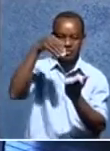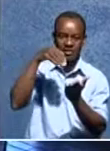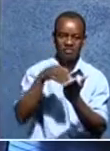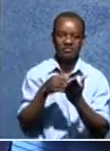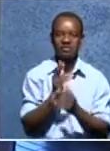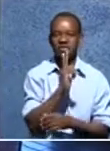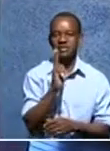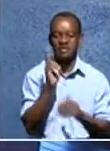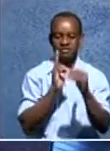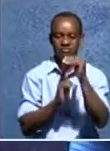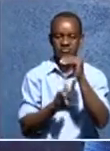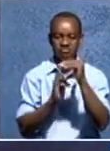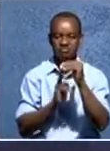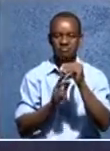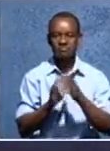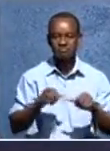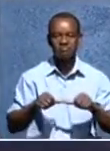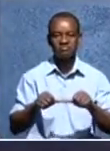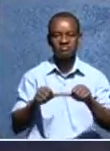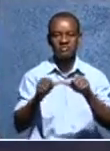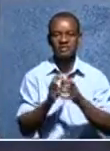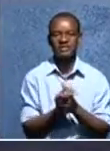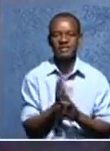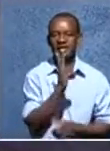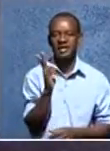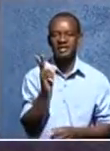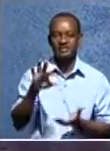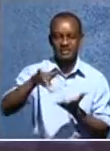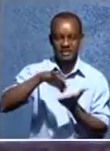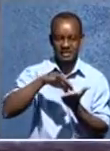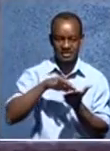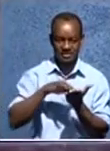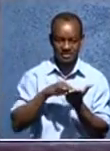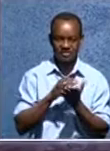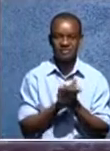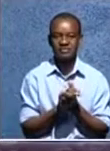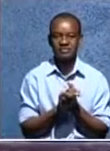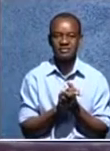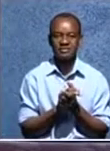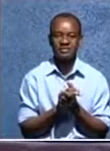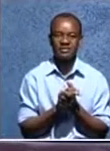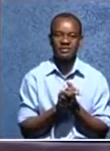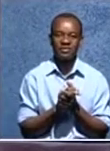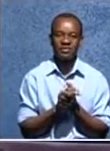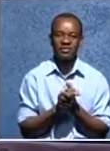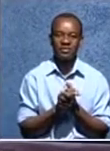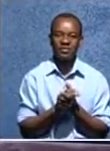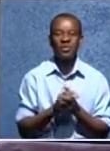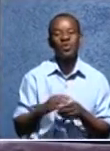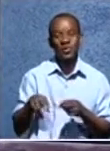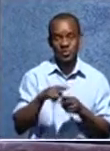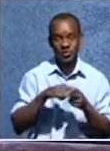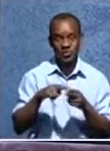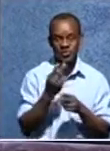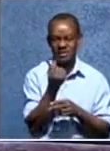actually carrying at the end of the day, but those who are coming to Namibia through Air Namibia ends up spending quite a lot of, a great deal of money in